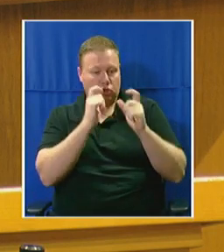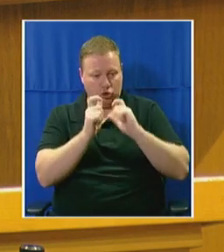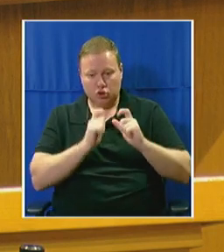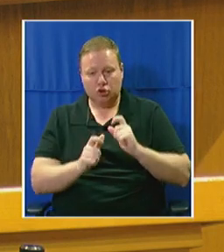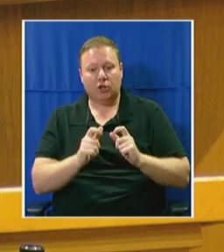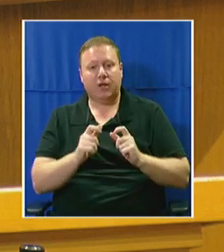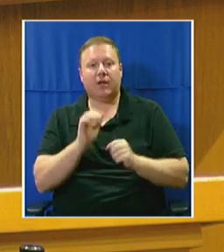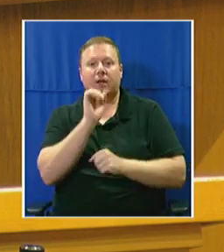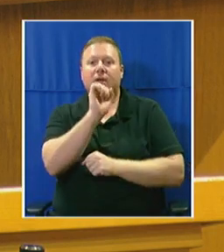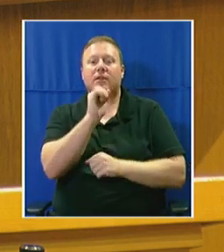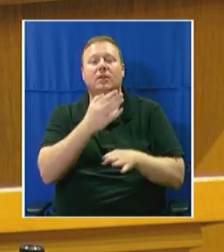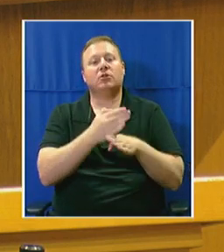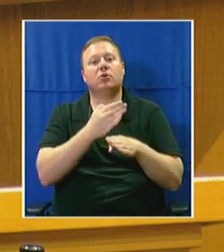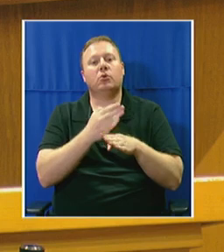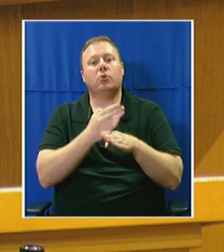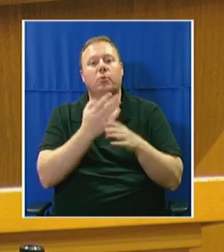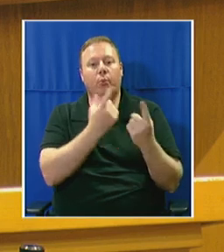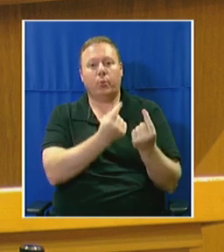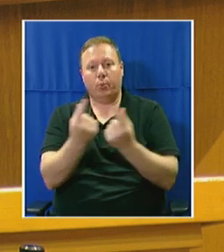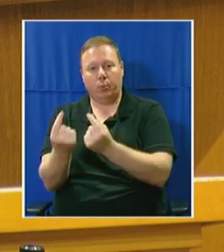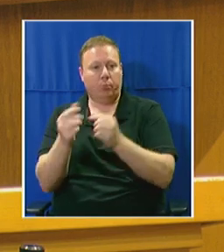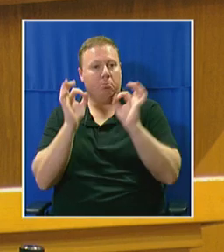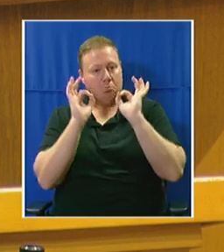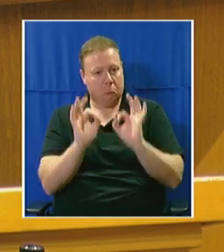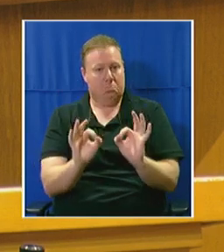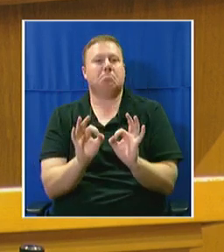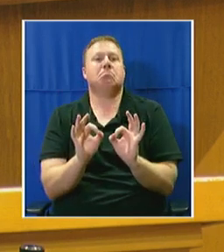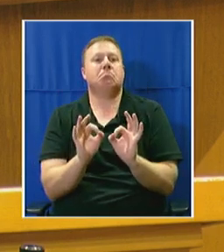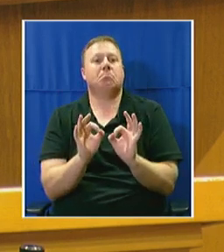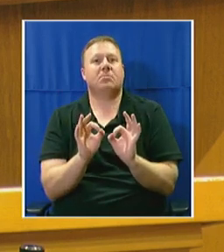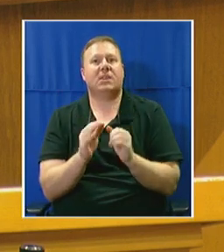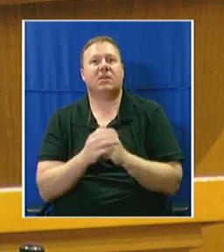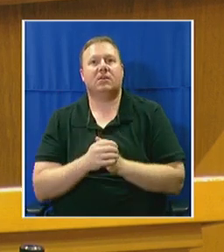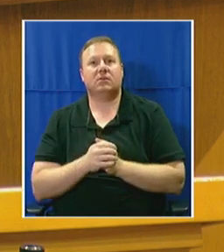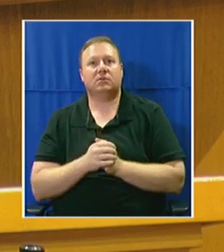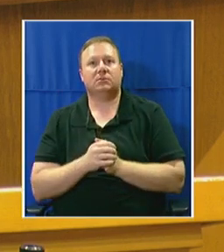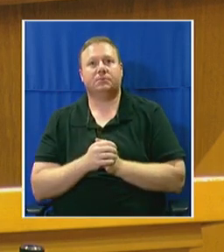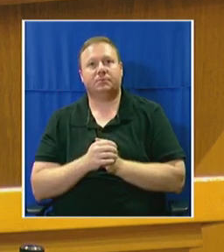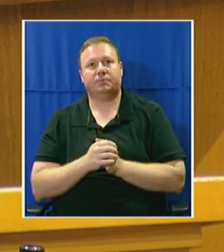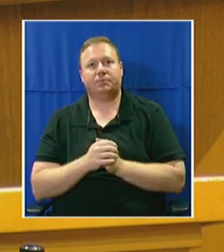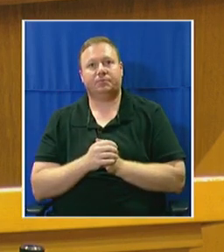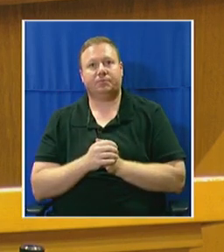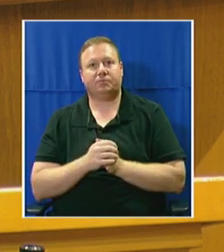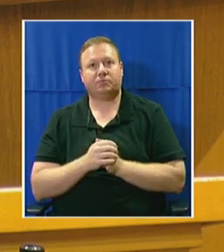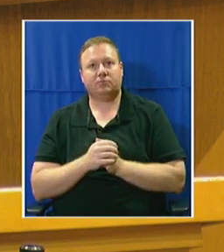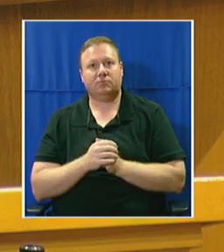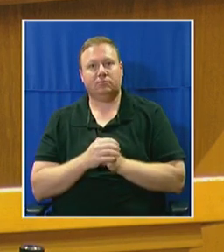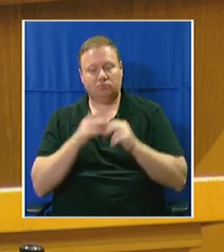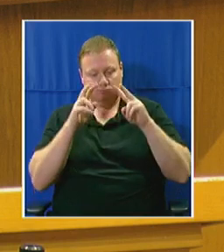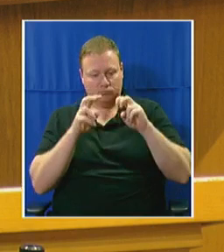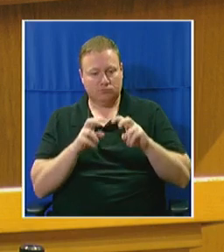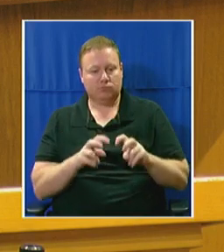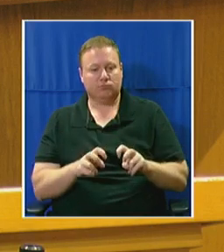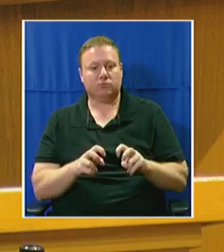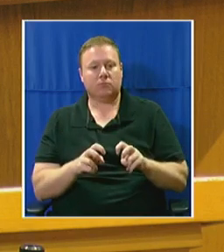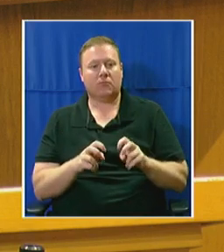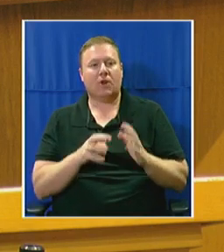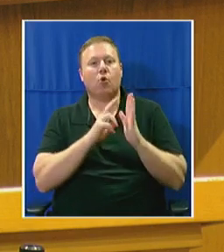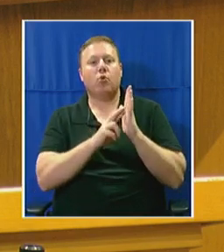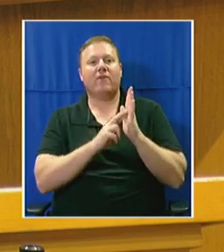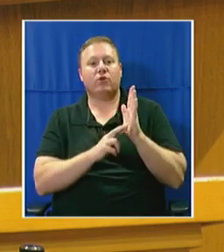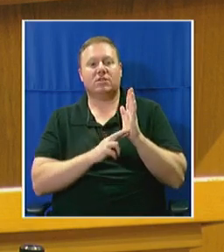president provided reason for his decisions to provisionally suspend and remove them from Office the president established an inquiry to